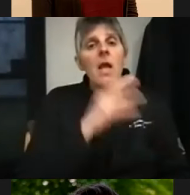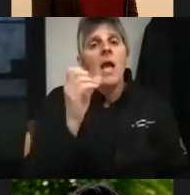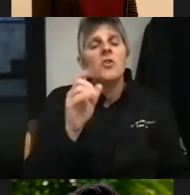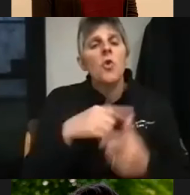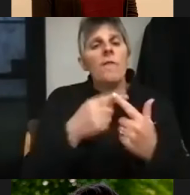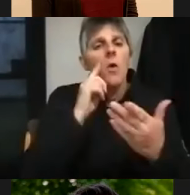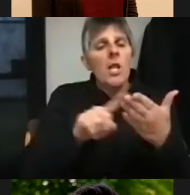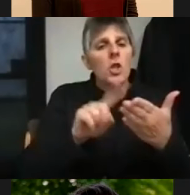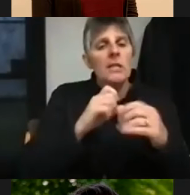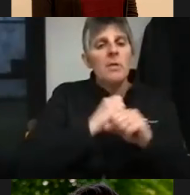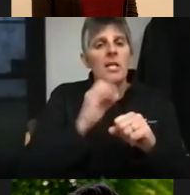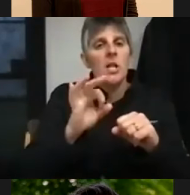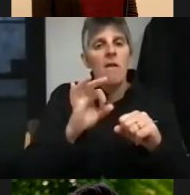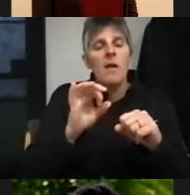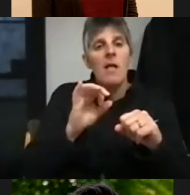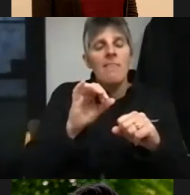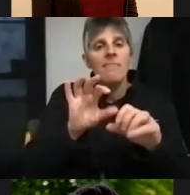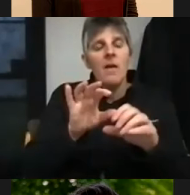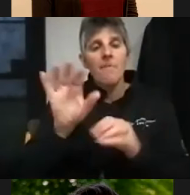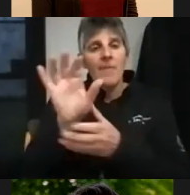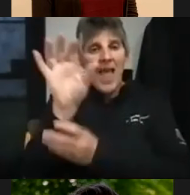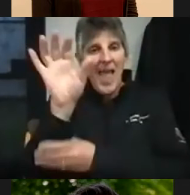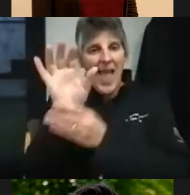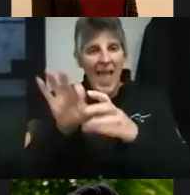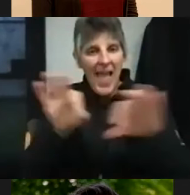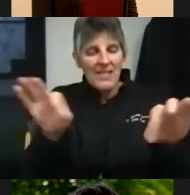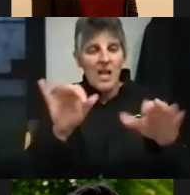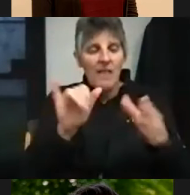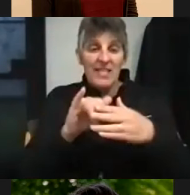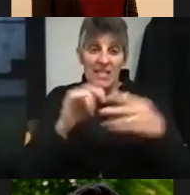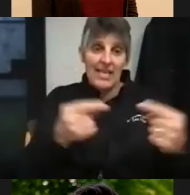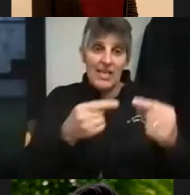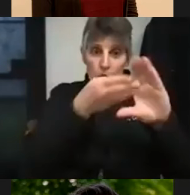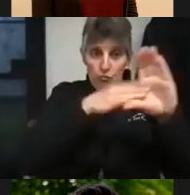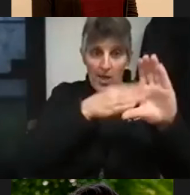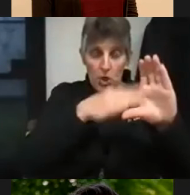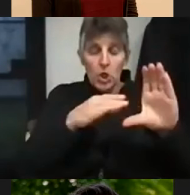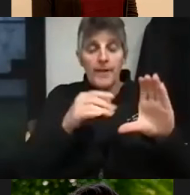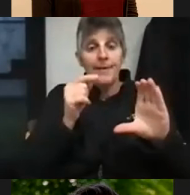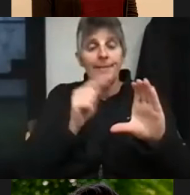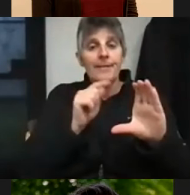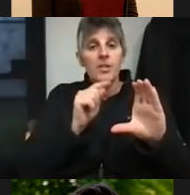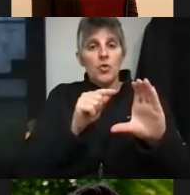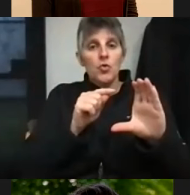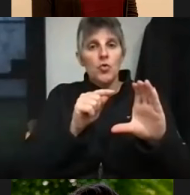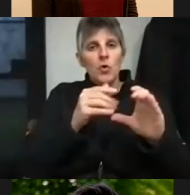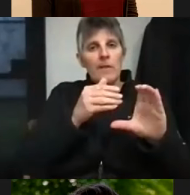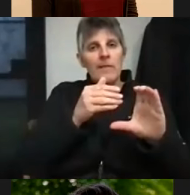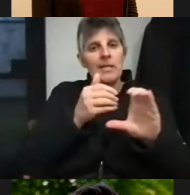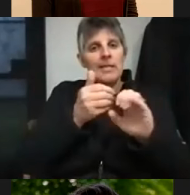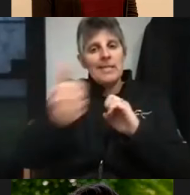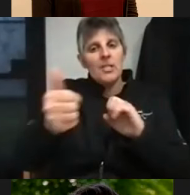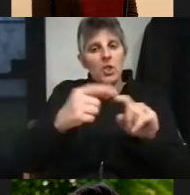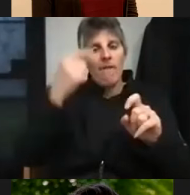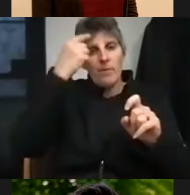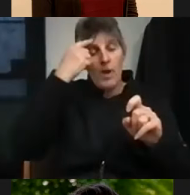look at the protection of axons. As this is uninjured retina, so this is the retinal side, this is to the distal side to the brain. And this